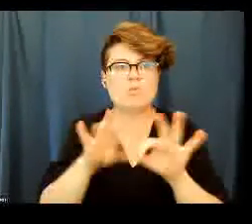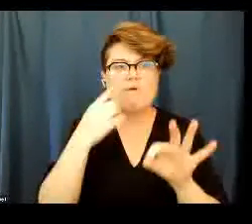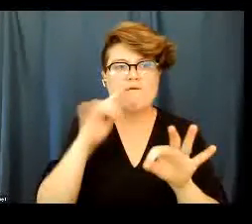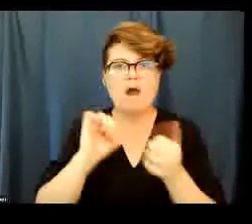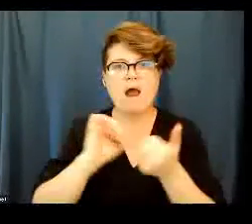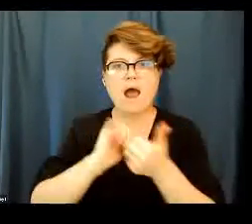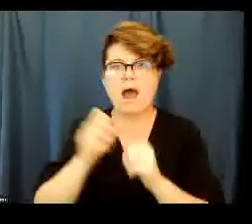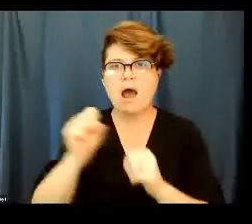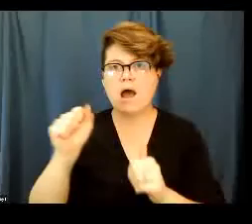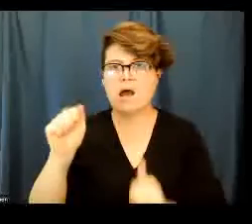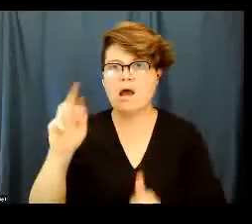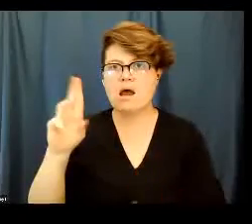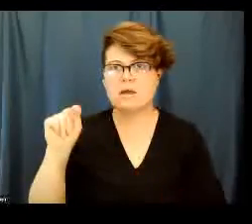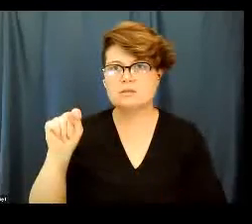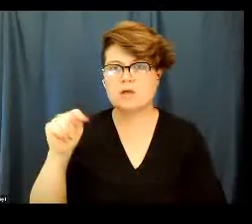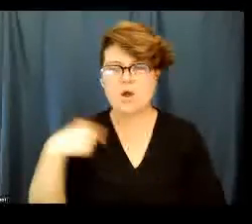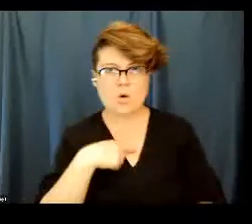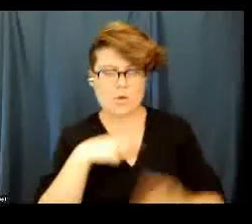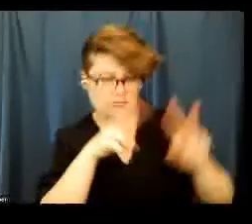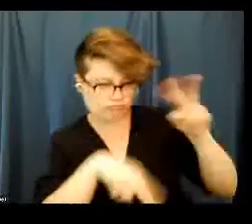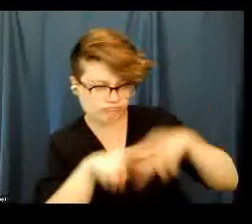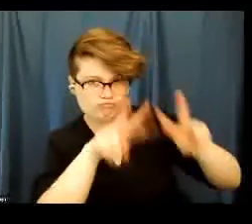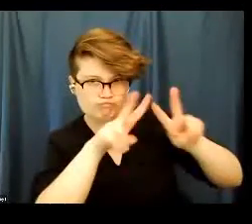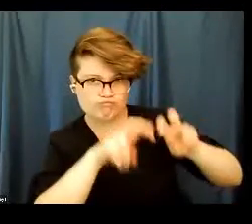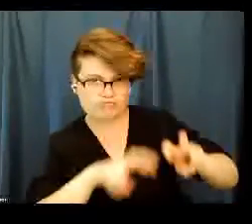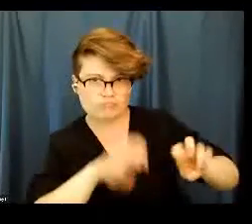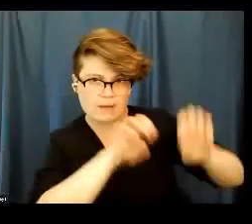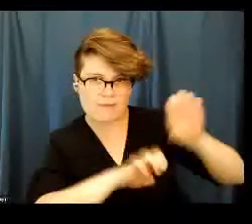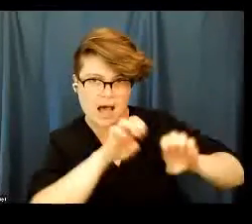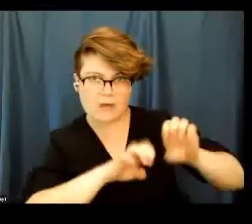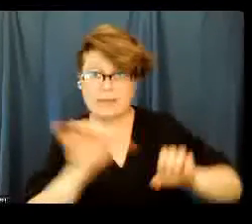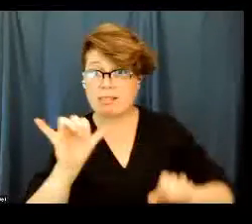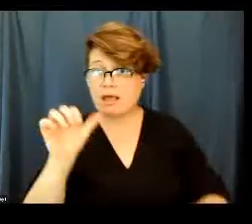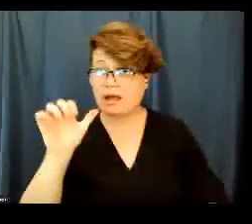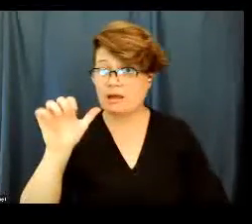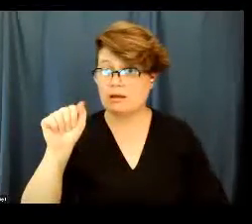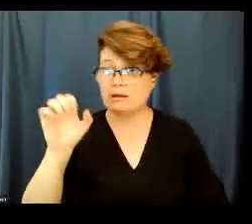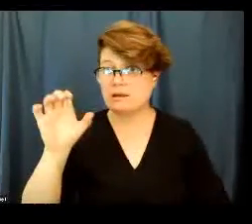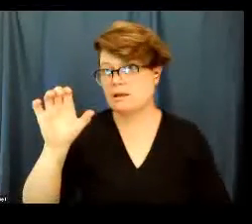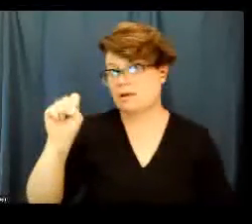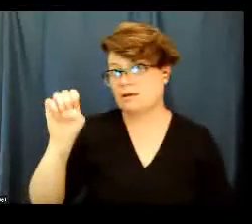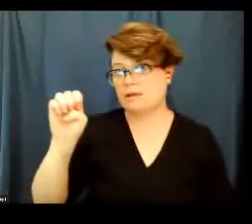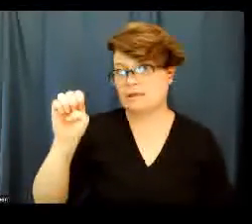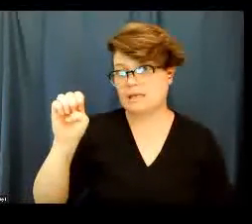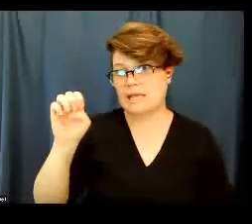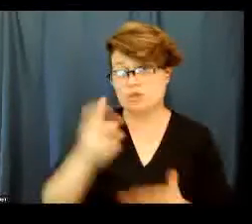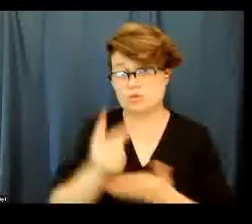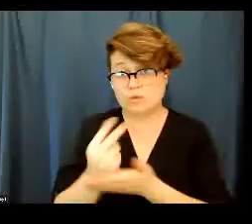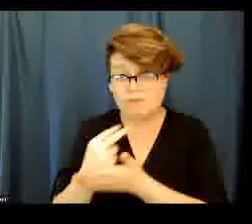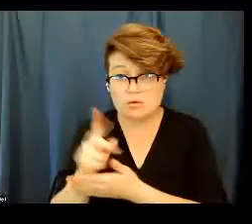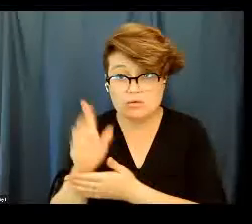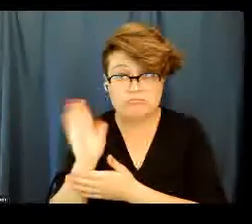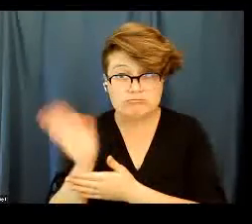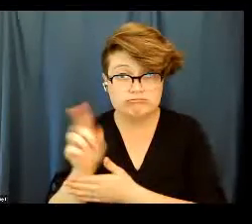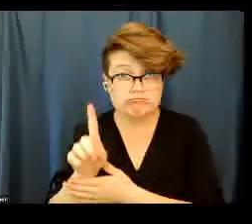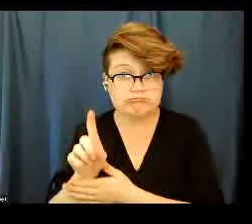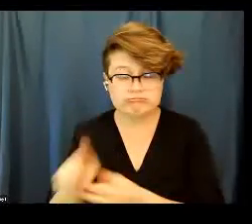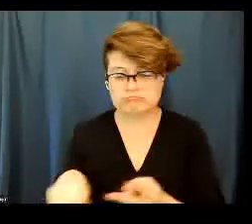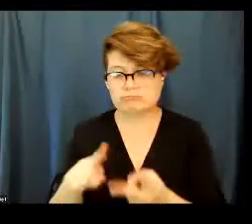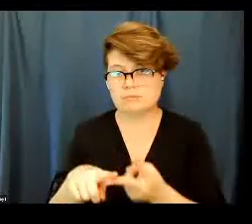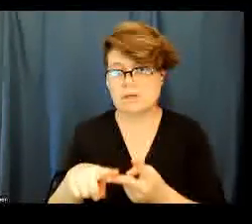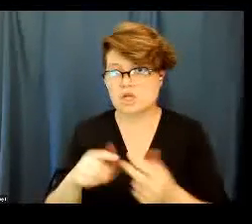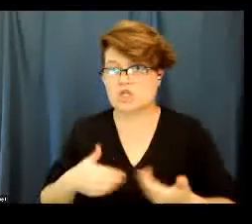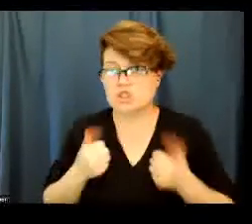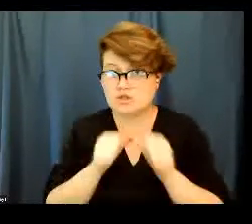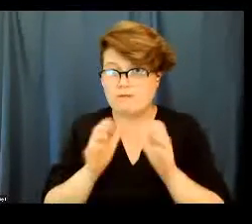like. Are we going to do things like case reviews, right? Or how we're getting survivor feedback. We're going to want to include that